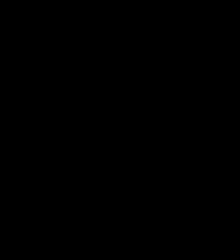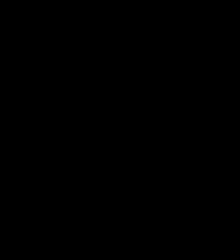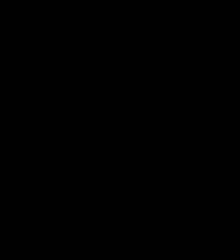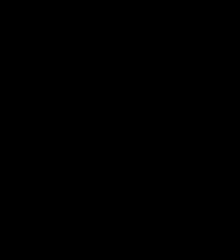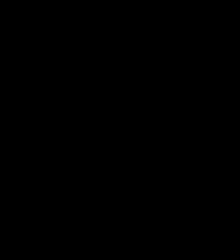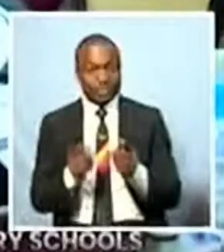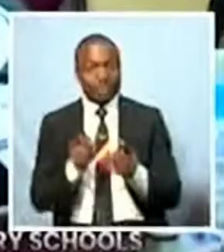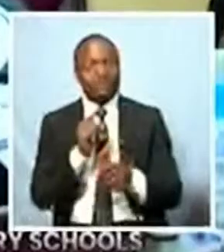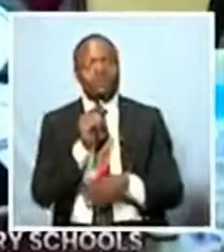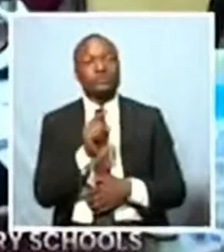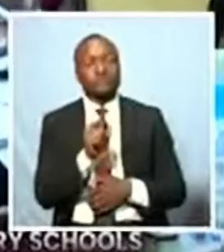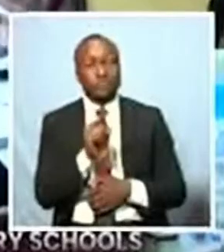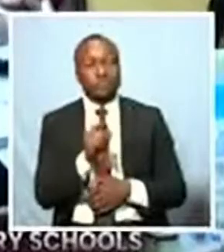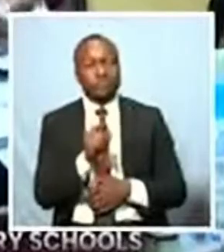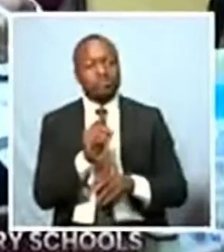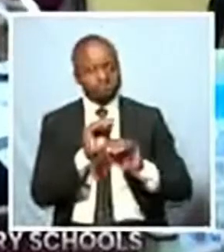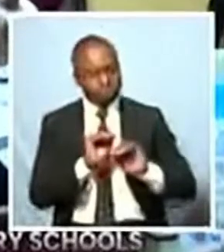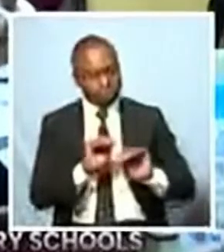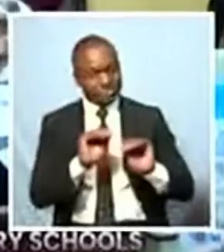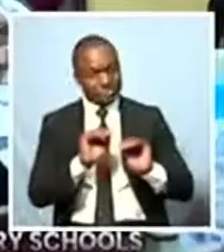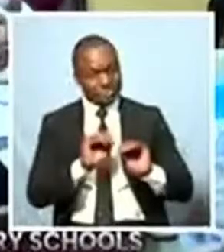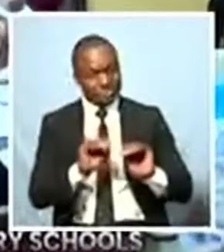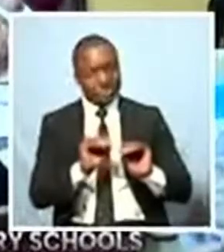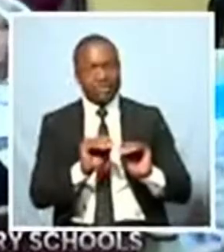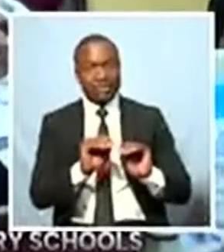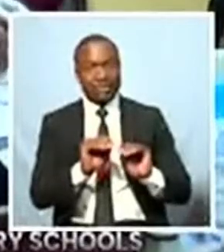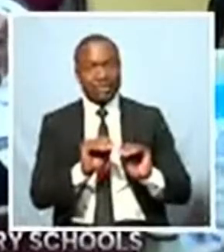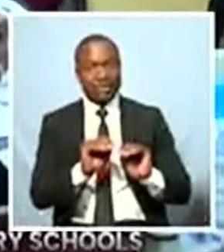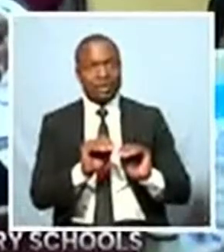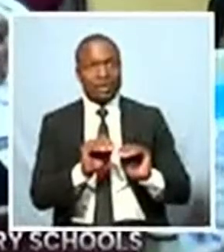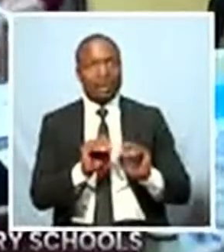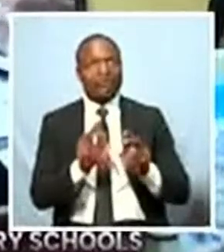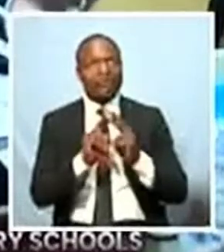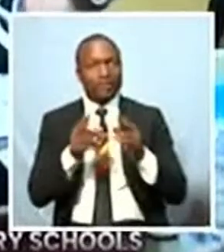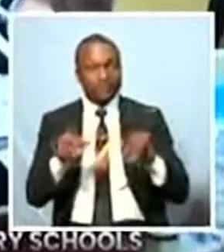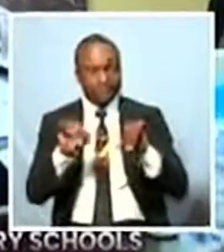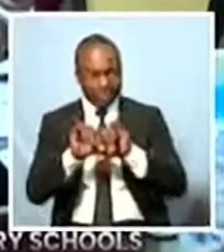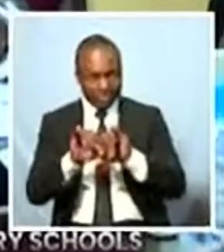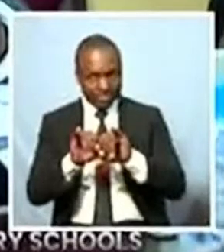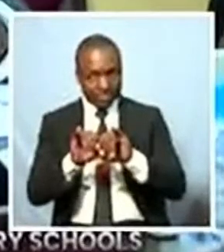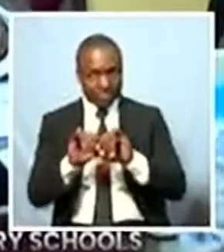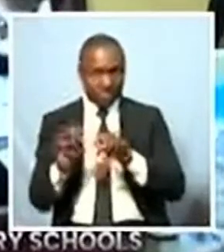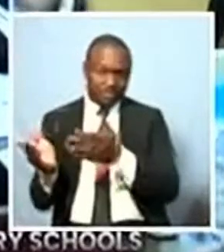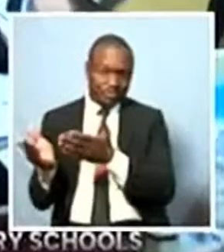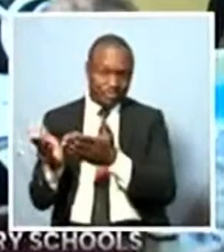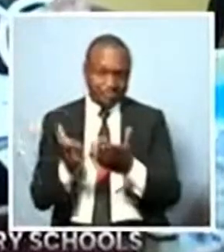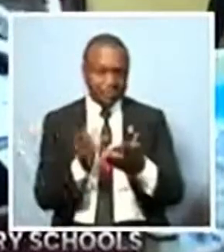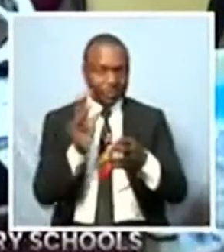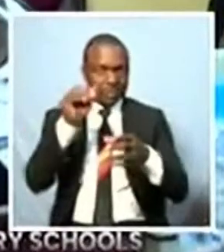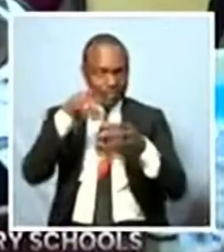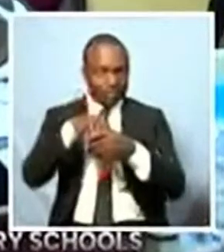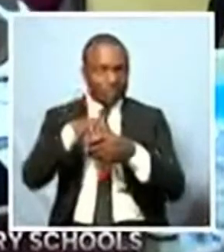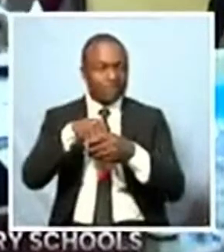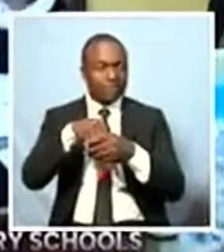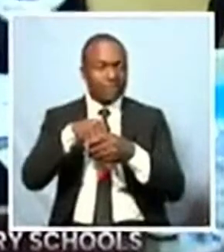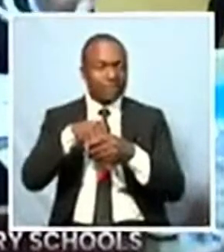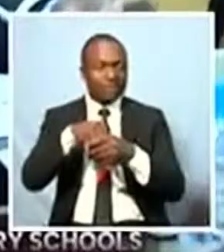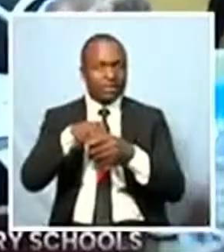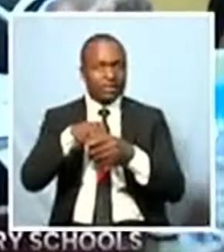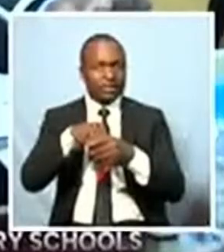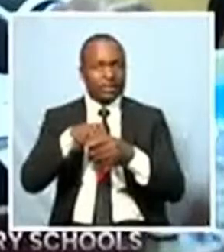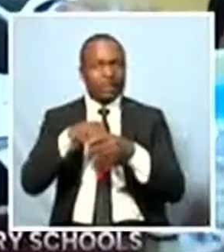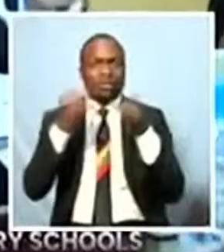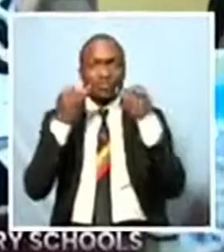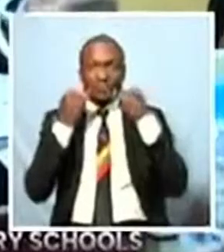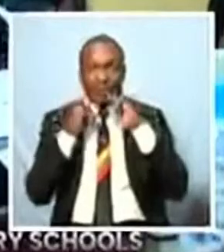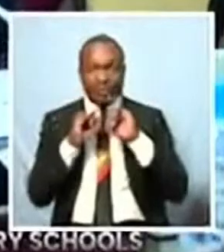into play. So the aspect of play is cardinal into bringing in the concepts of learning into